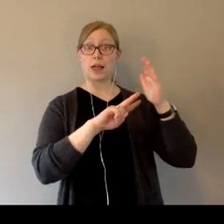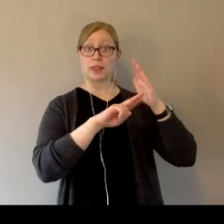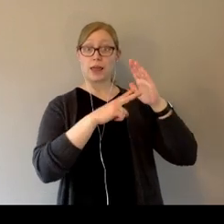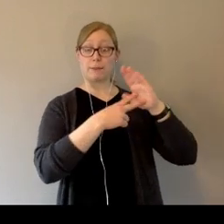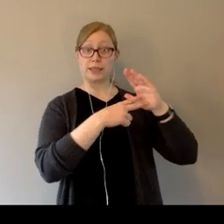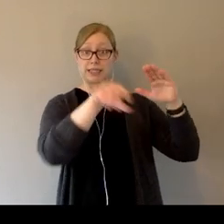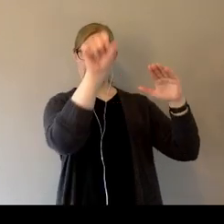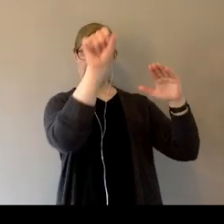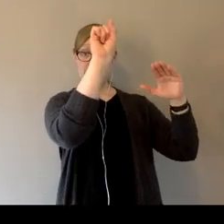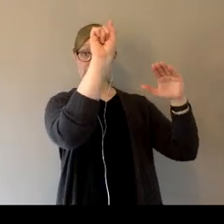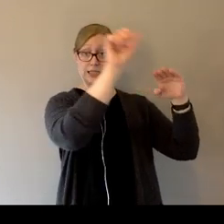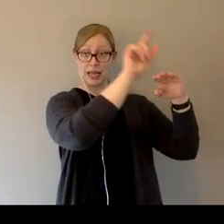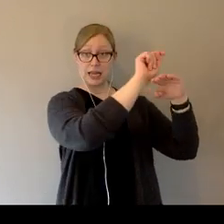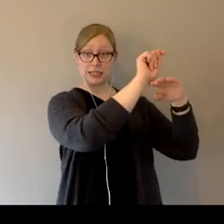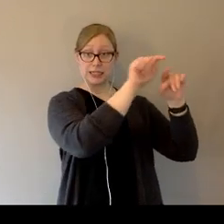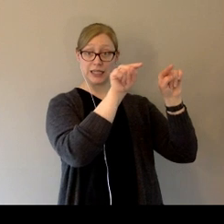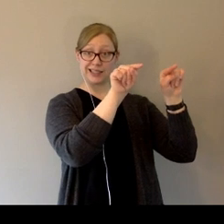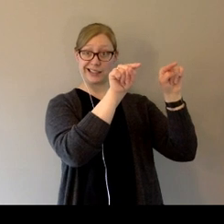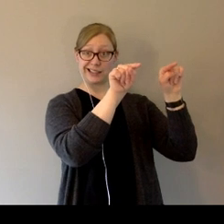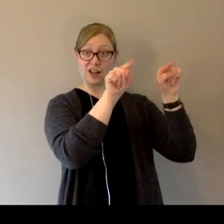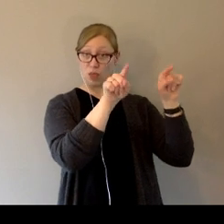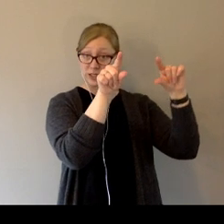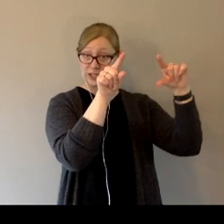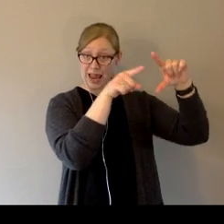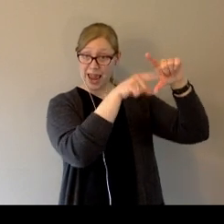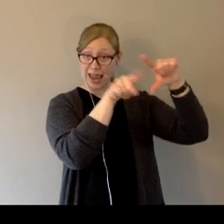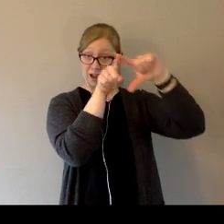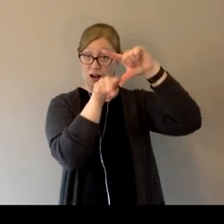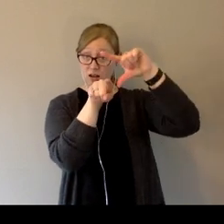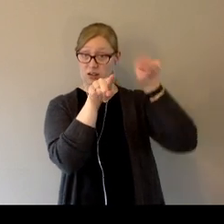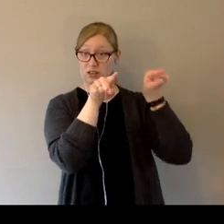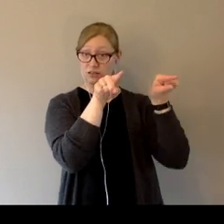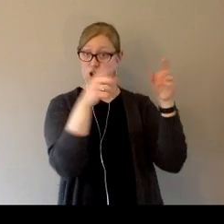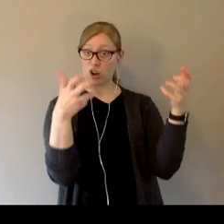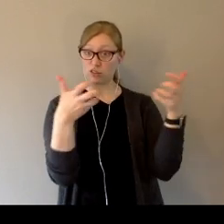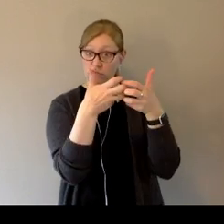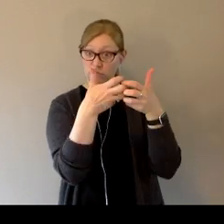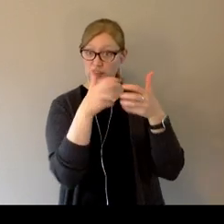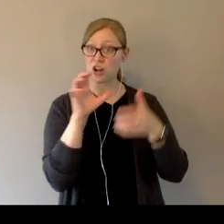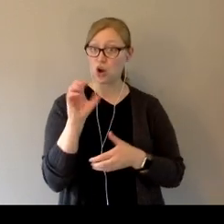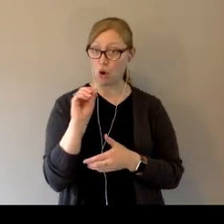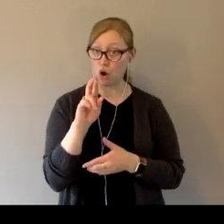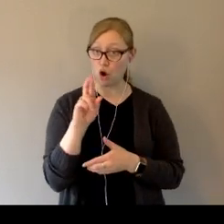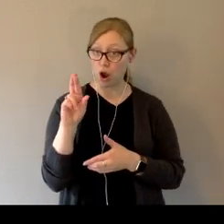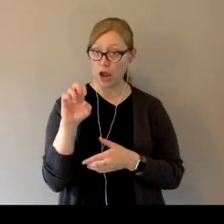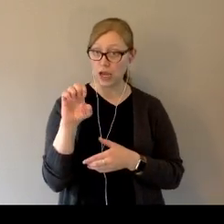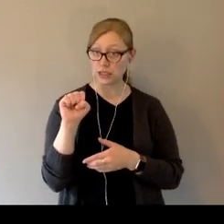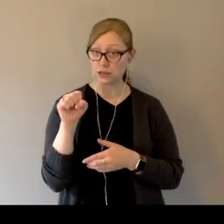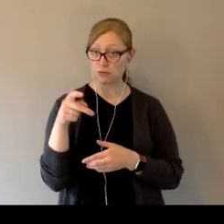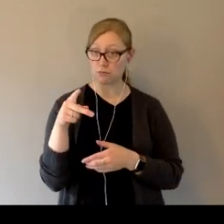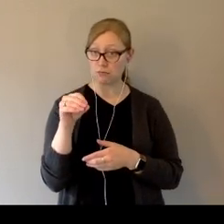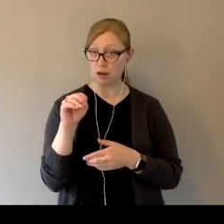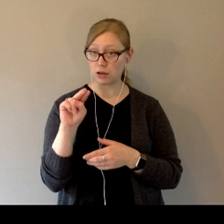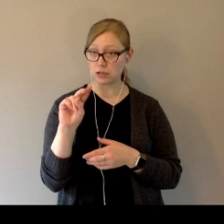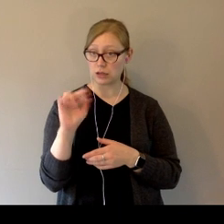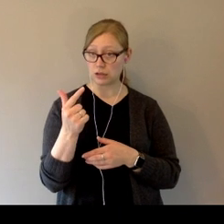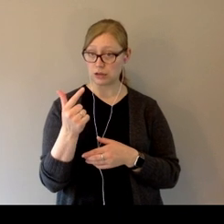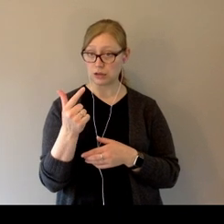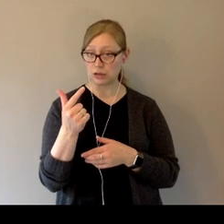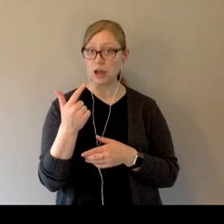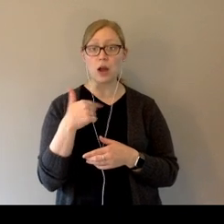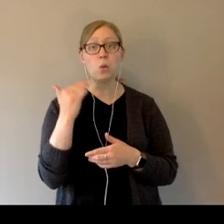T. So if these are congruent like they are, that means that this SV and UT